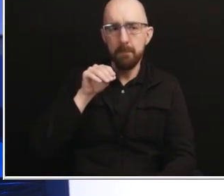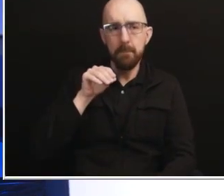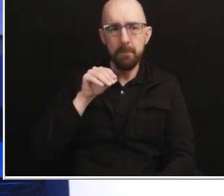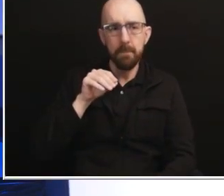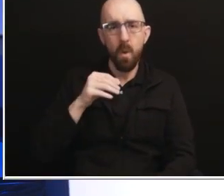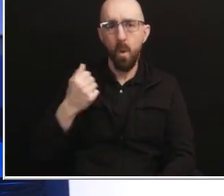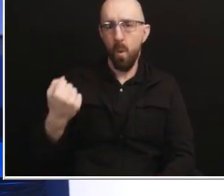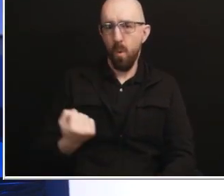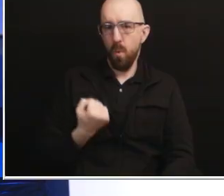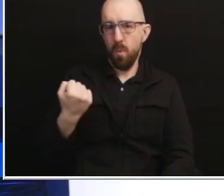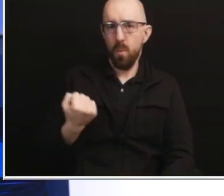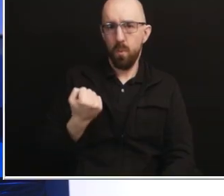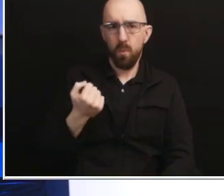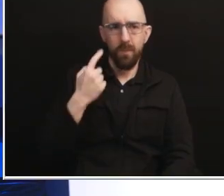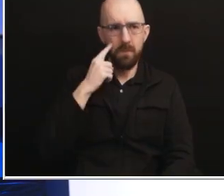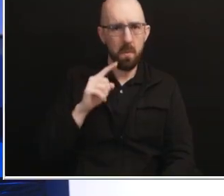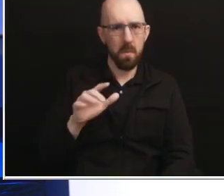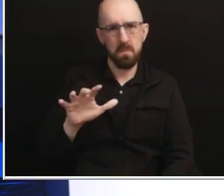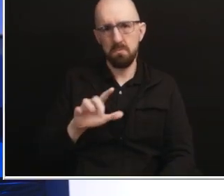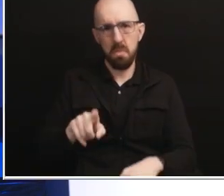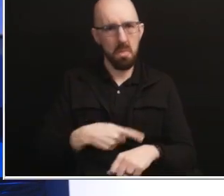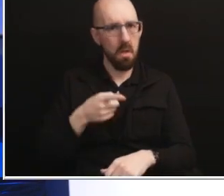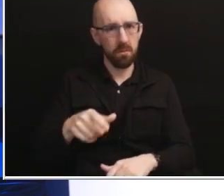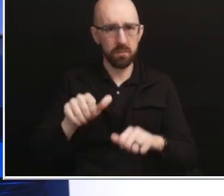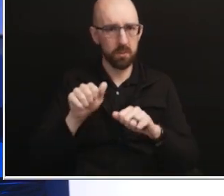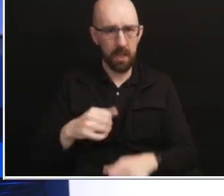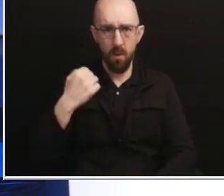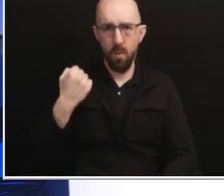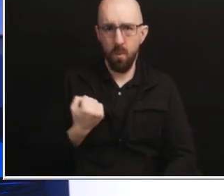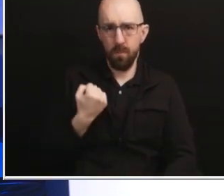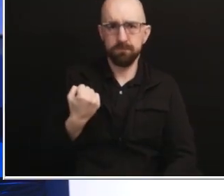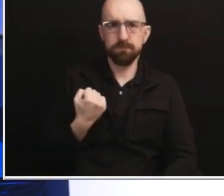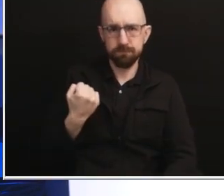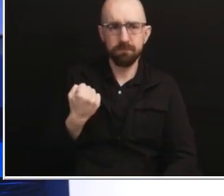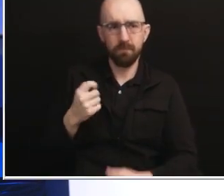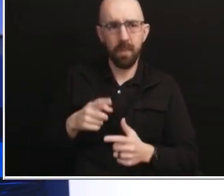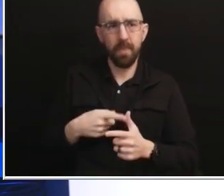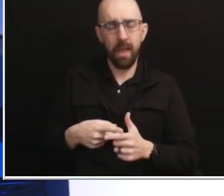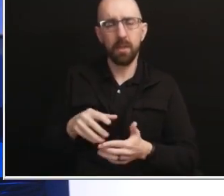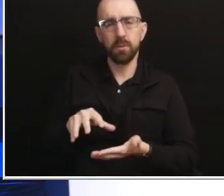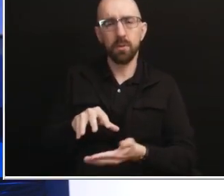breath for about as long as you can hold it, and then slowly exhale.